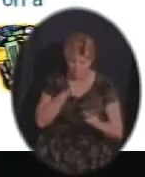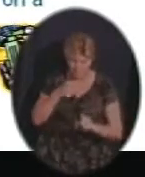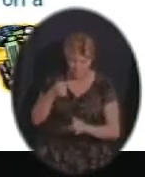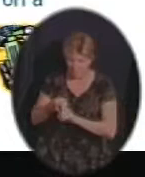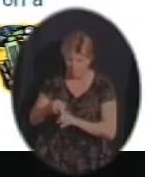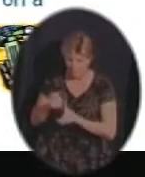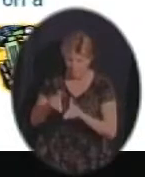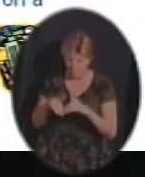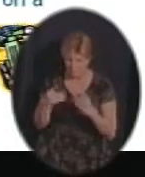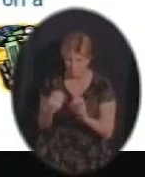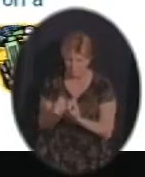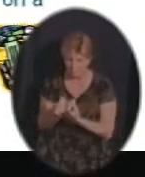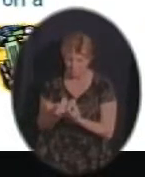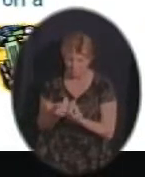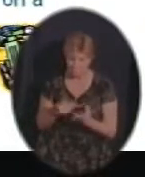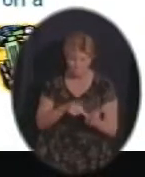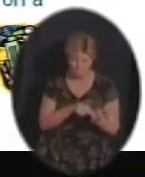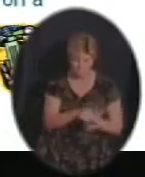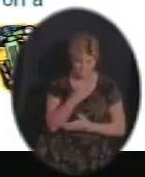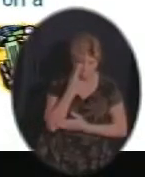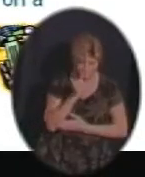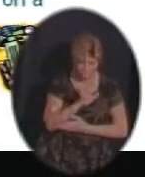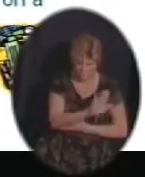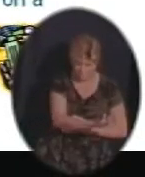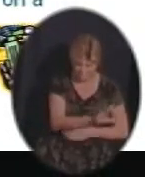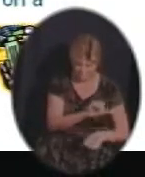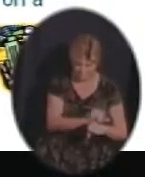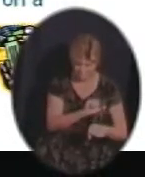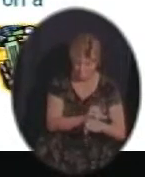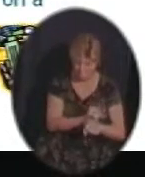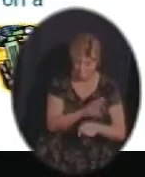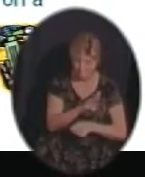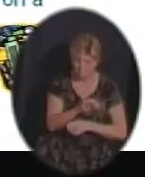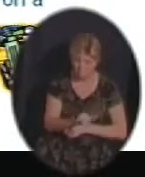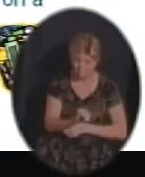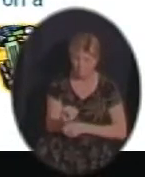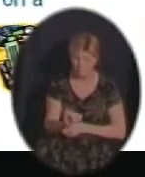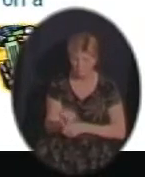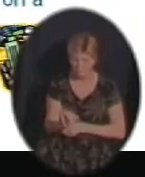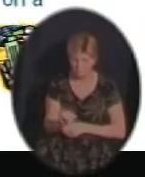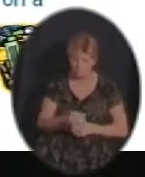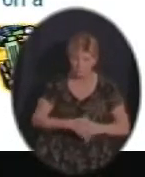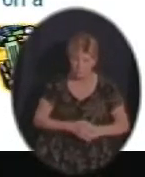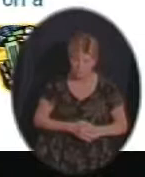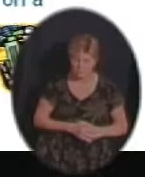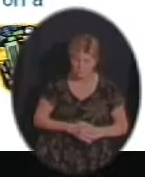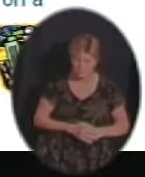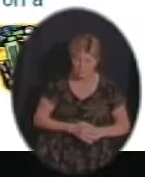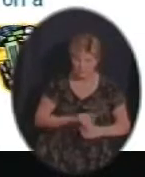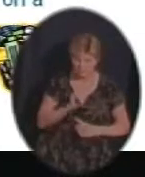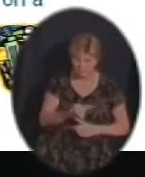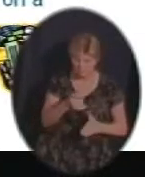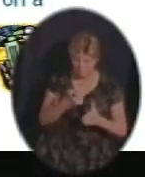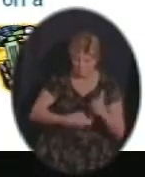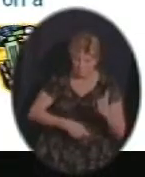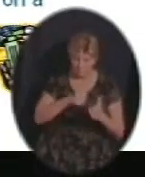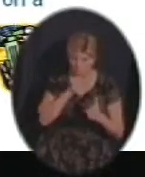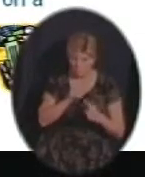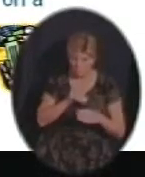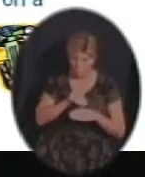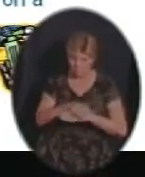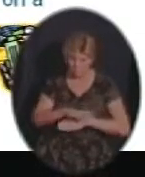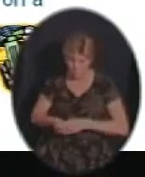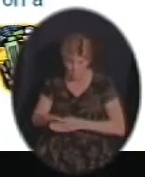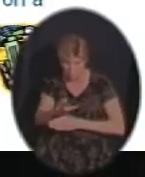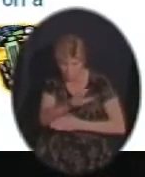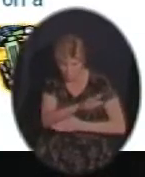community as part of their overall administrative fees. And those specific fees do not impact your experience or your premiums. And